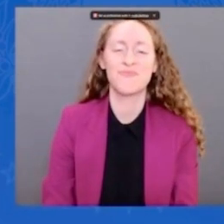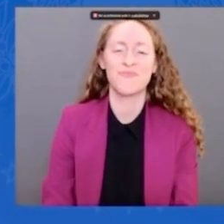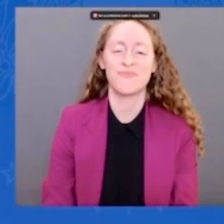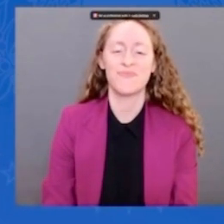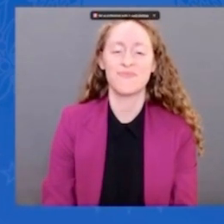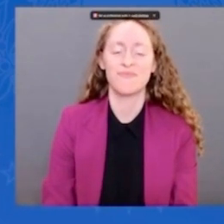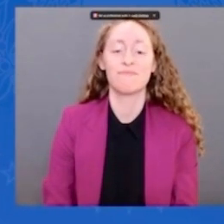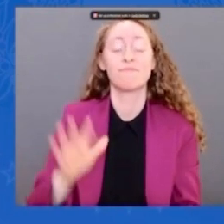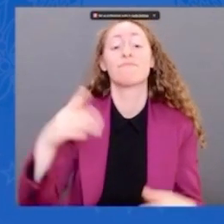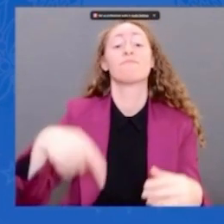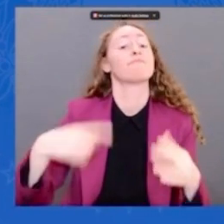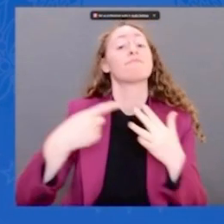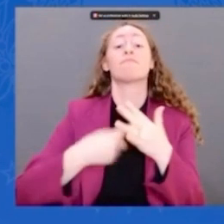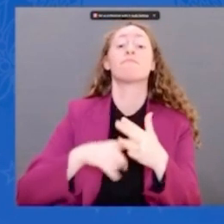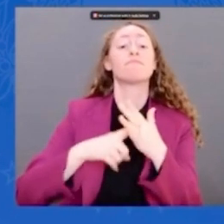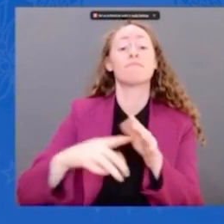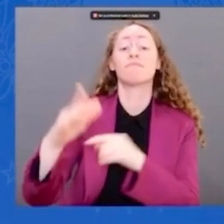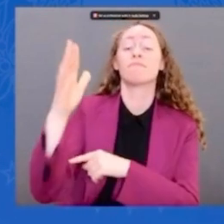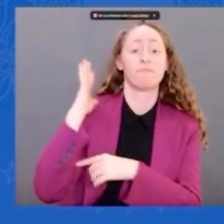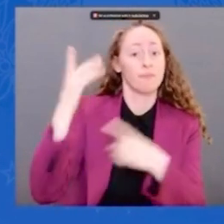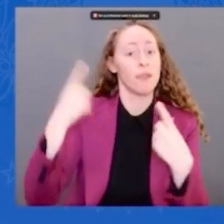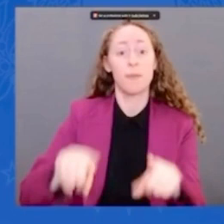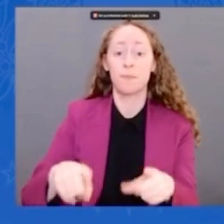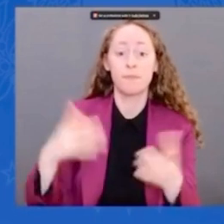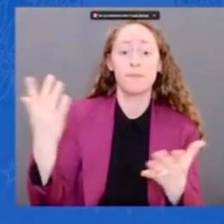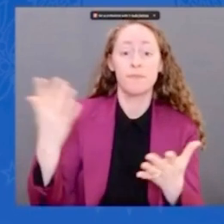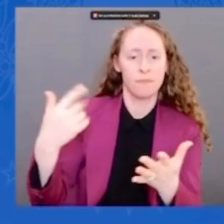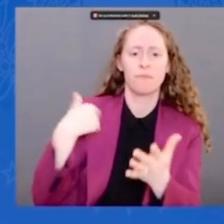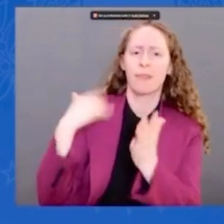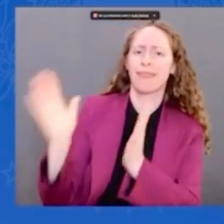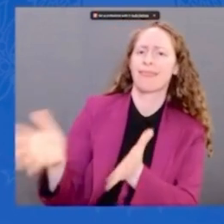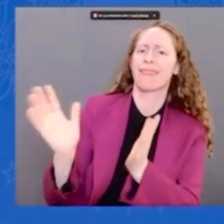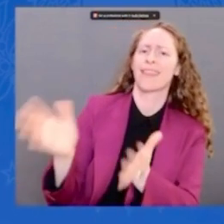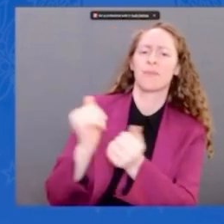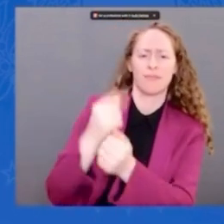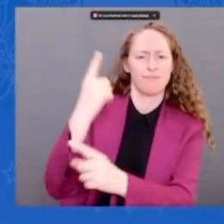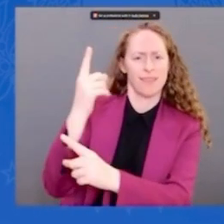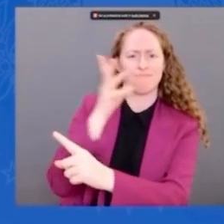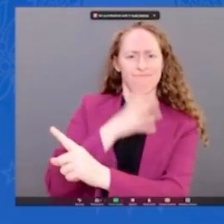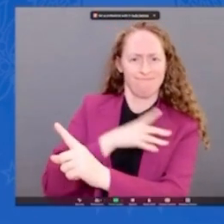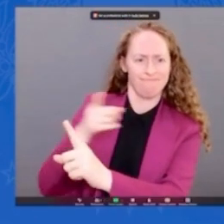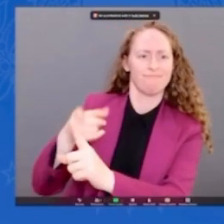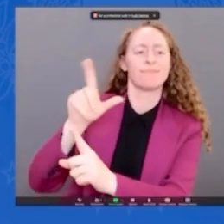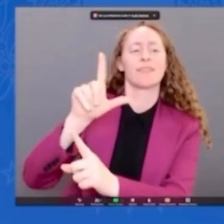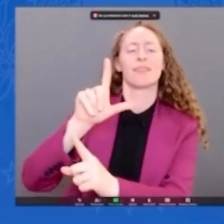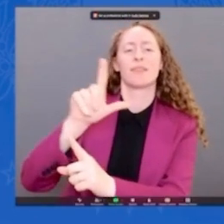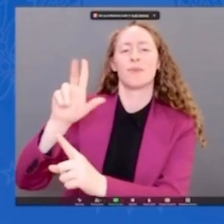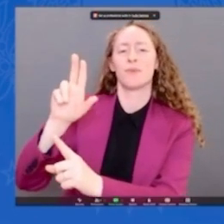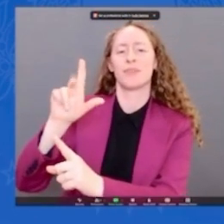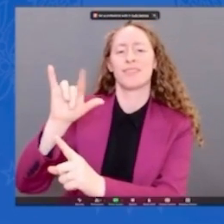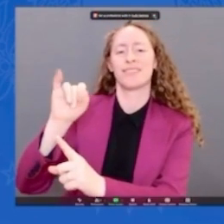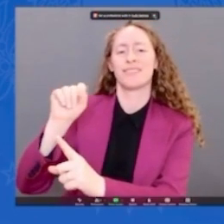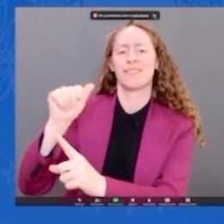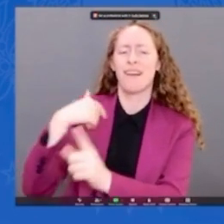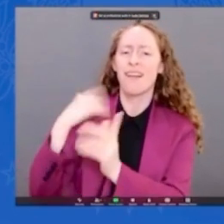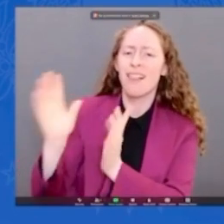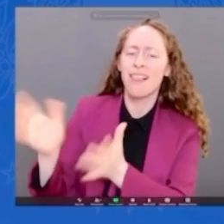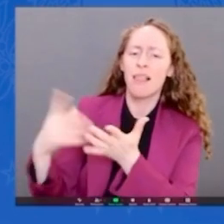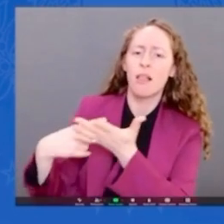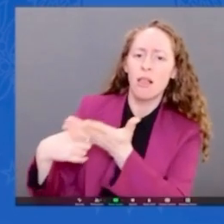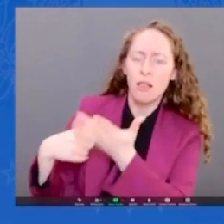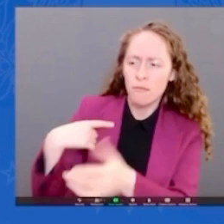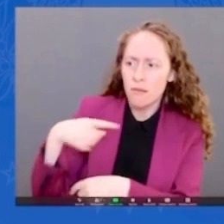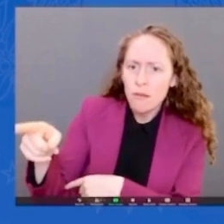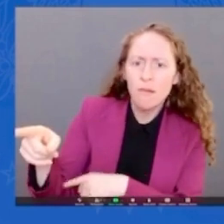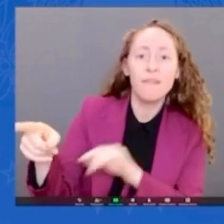named Julissa. Julissa is a high school senior from Pennsylvania. For years, she did not have